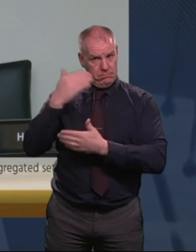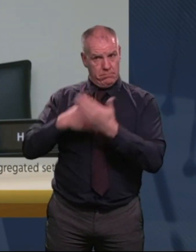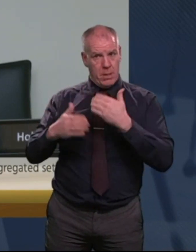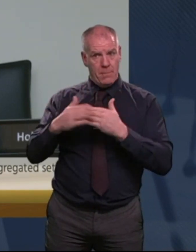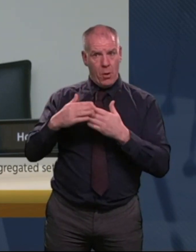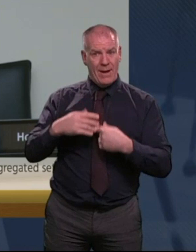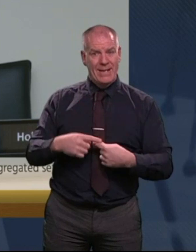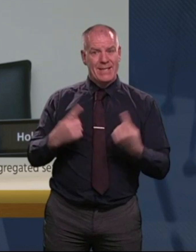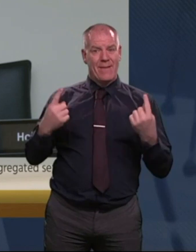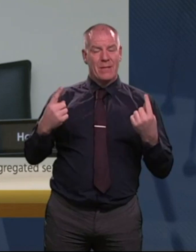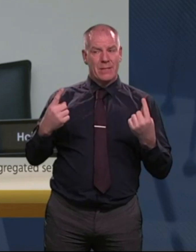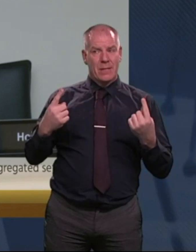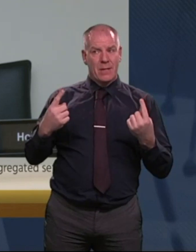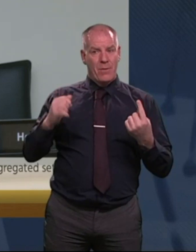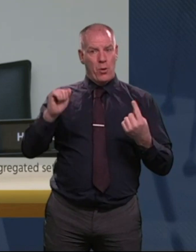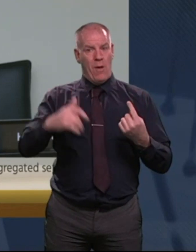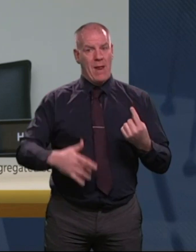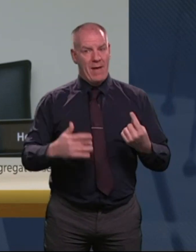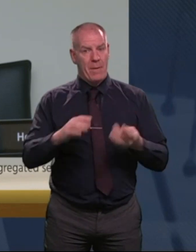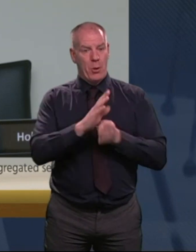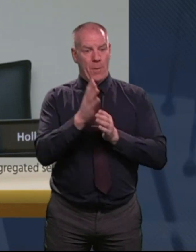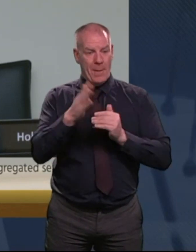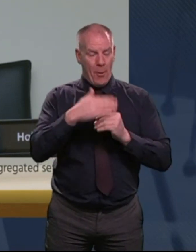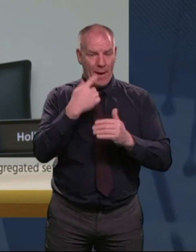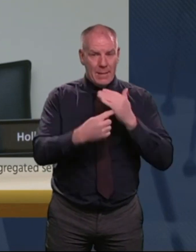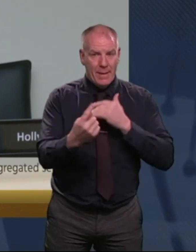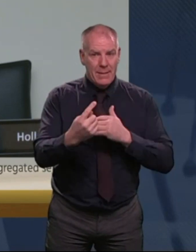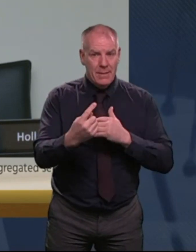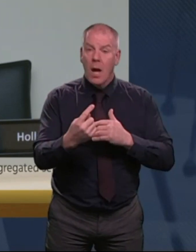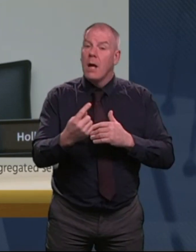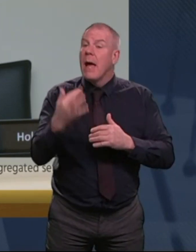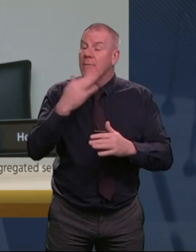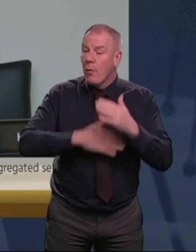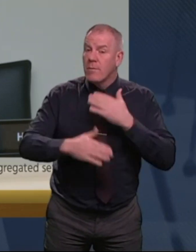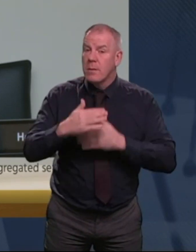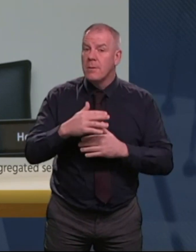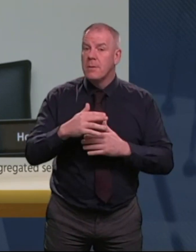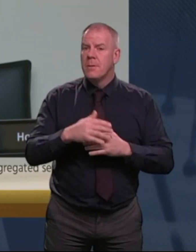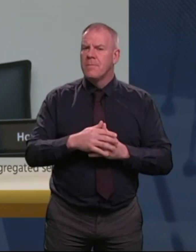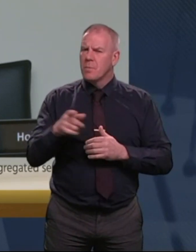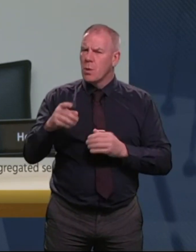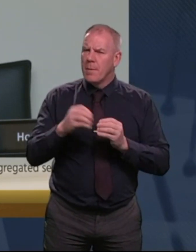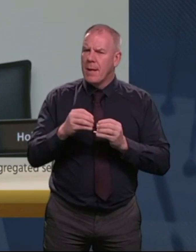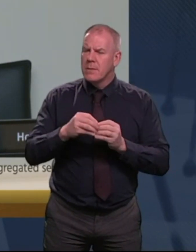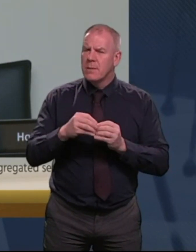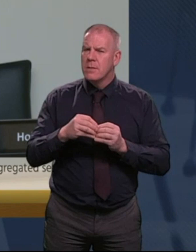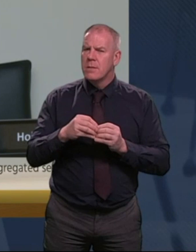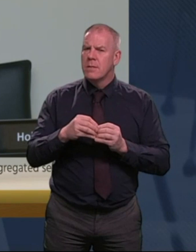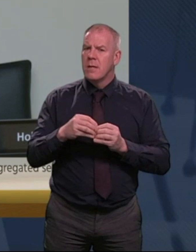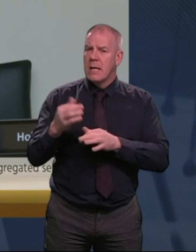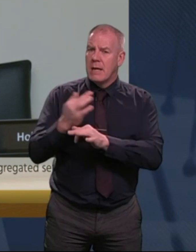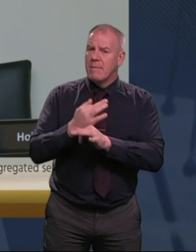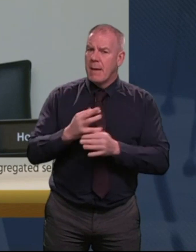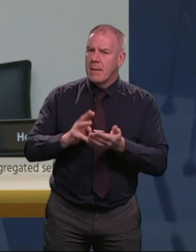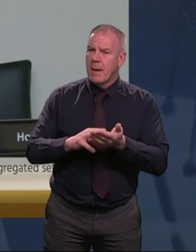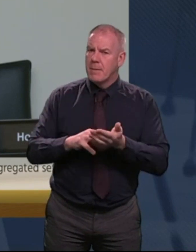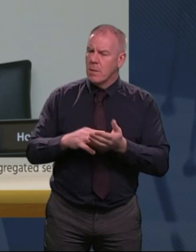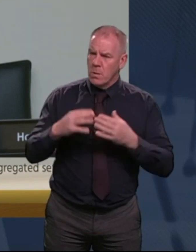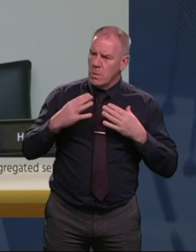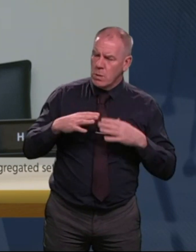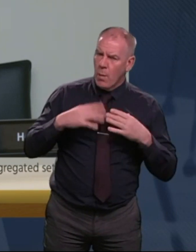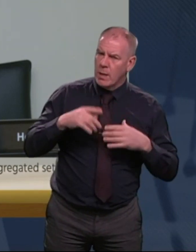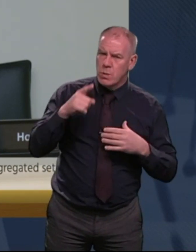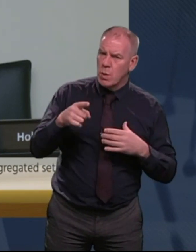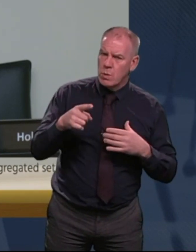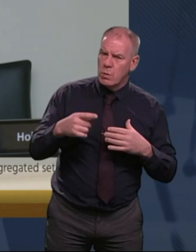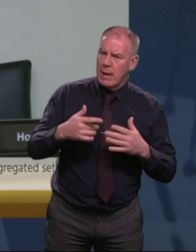difference independent living made to you? And only if you're comfortable with it as well, I think you mentioned that your family didn't necessarily